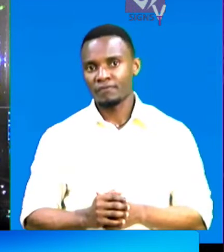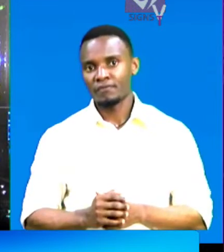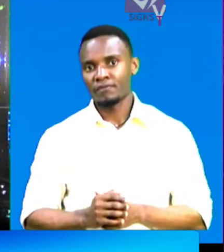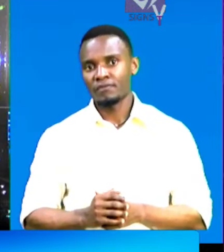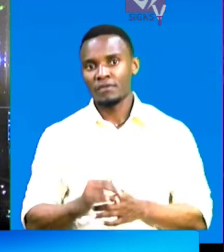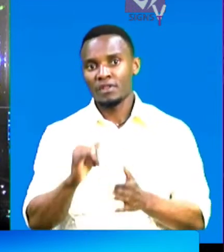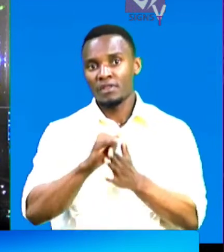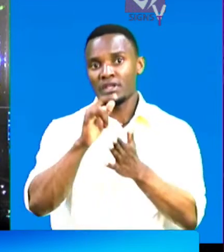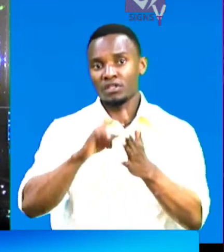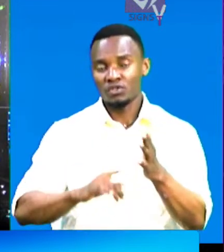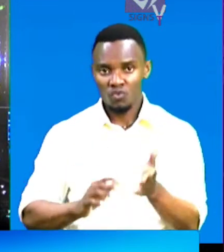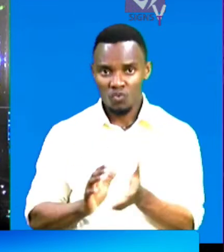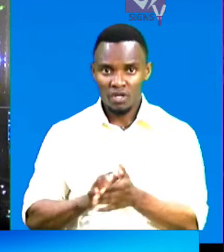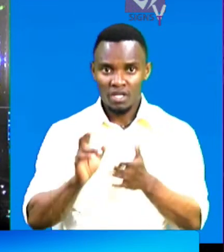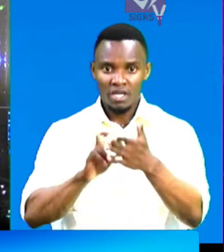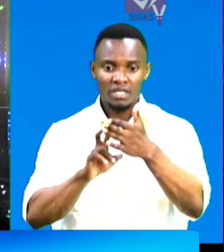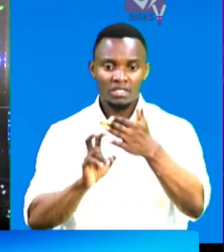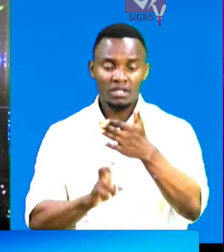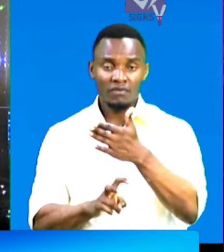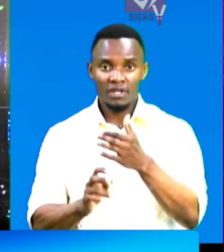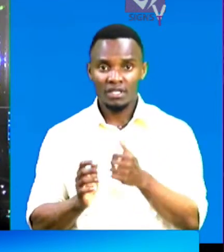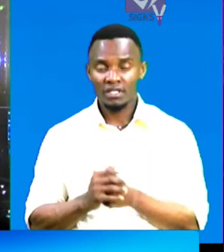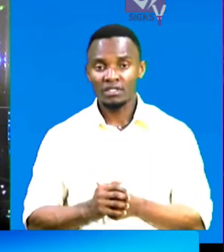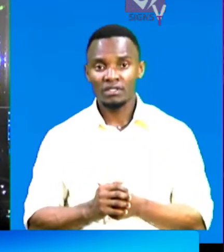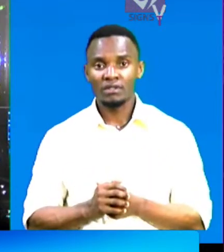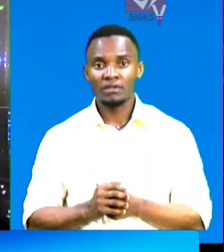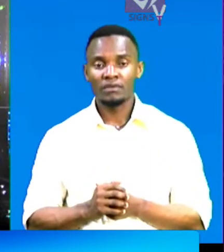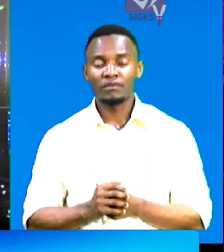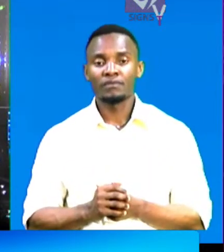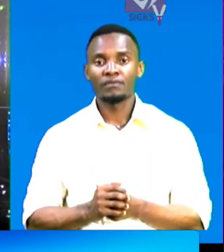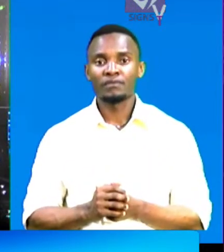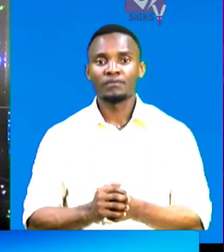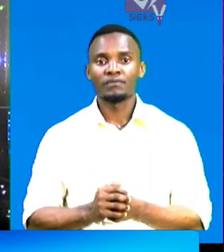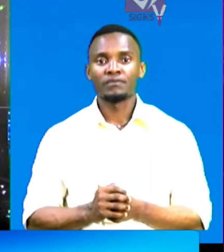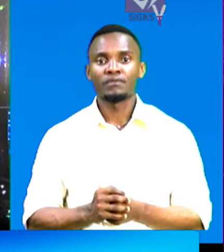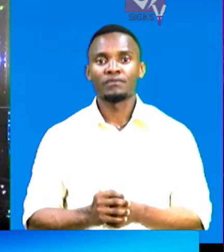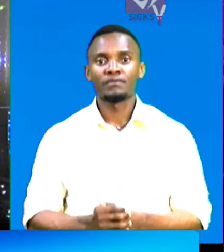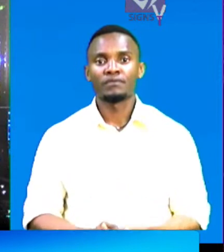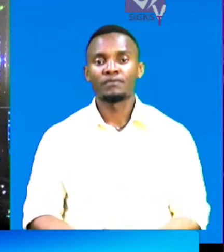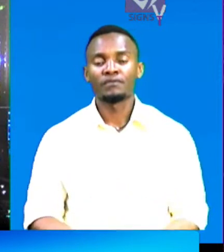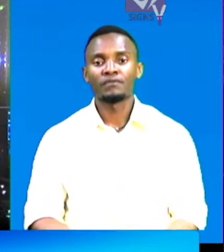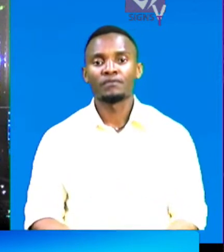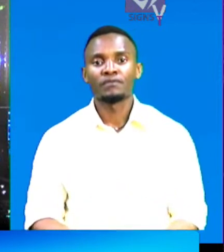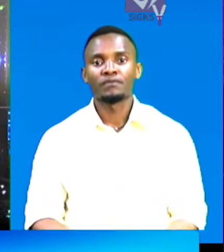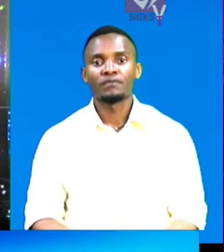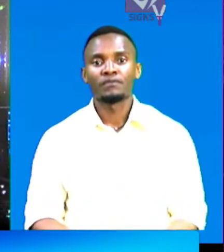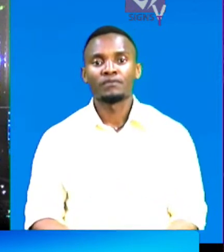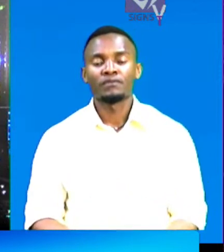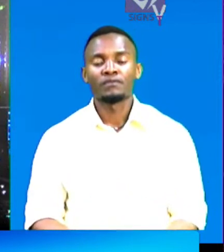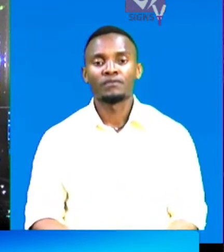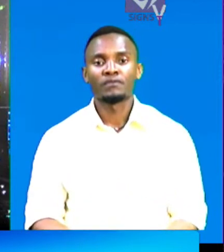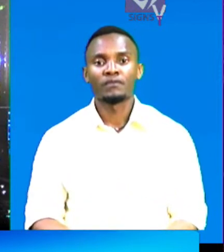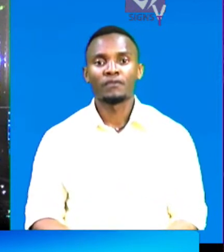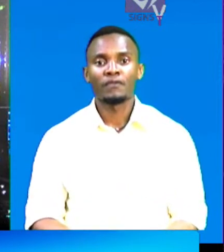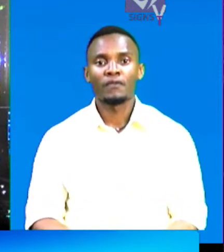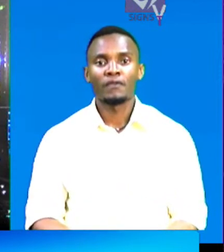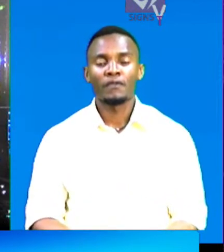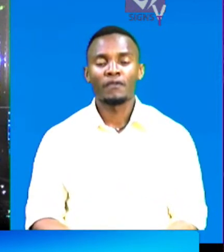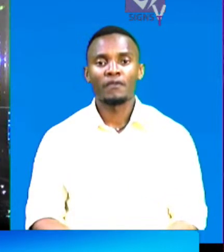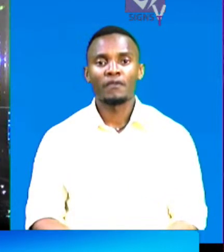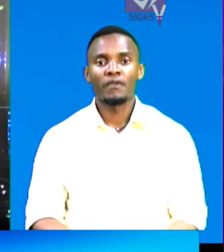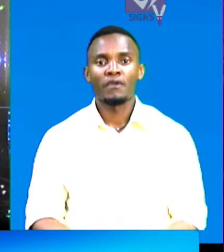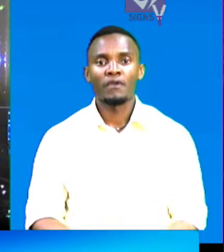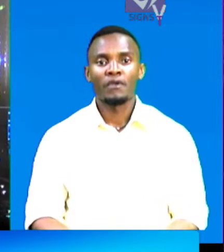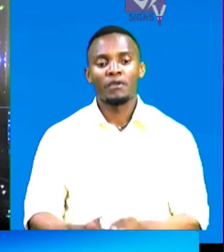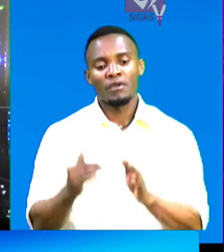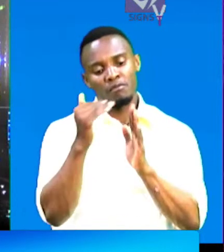the disadvantage that you need to deal with. Okay? Then another one is inventory